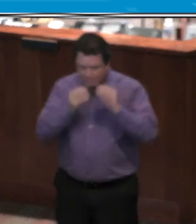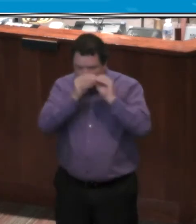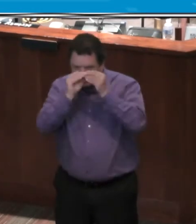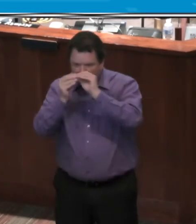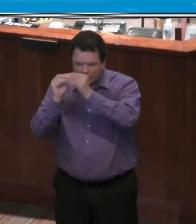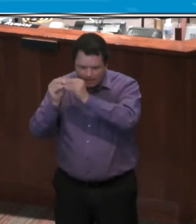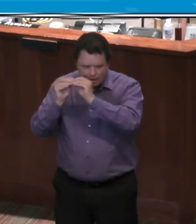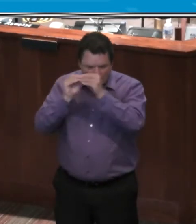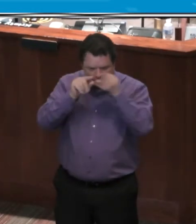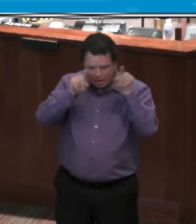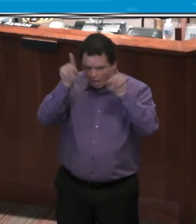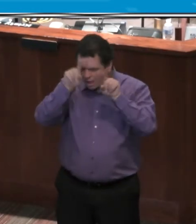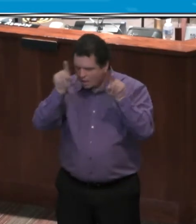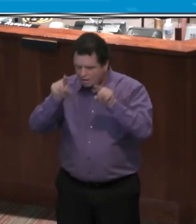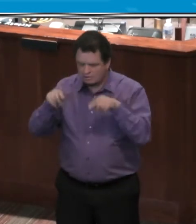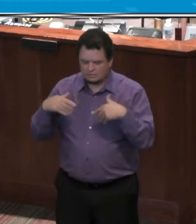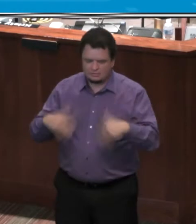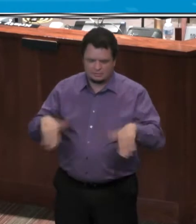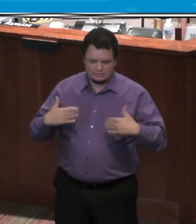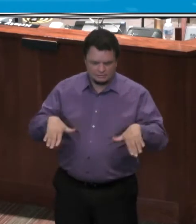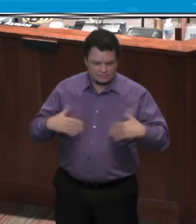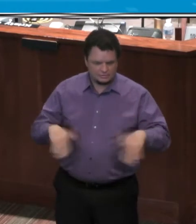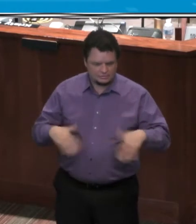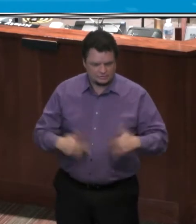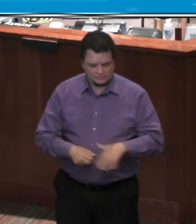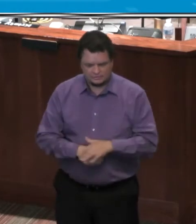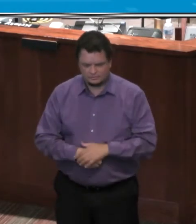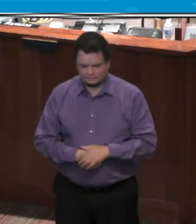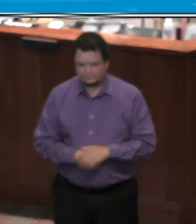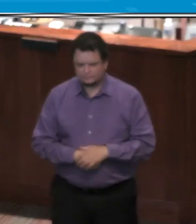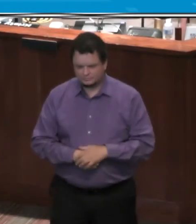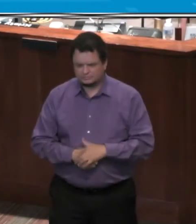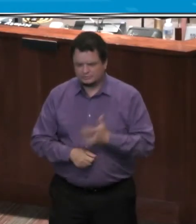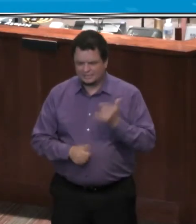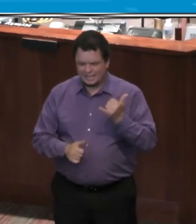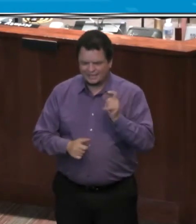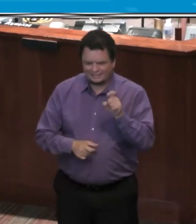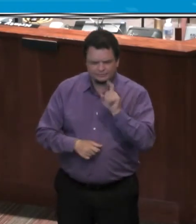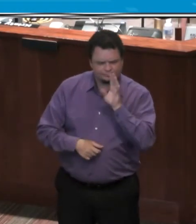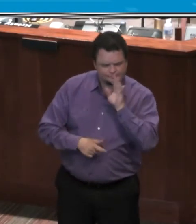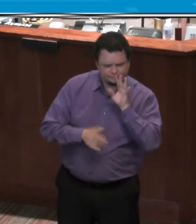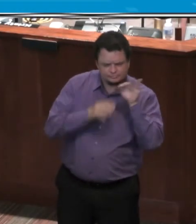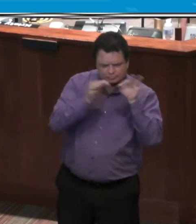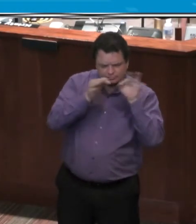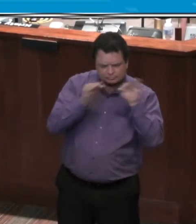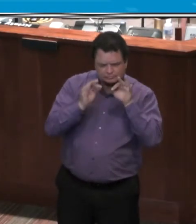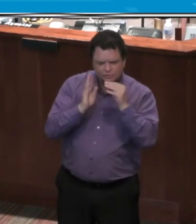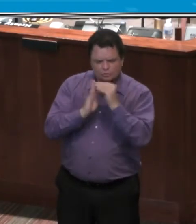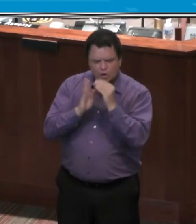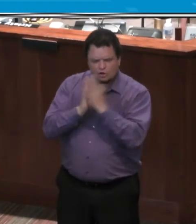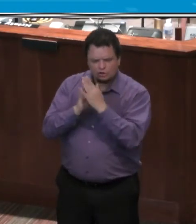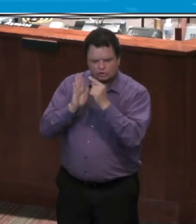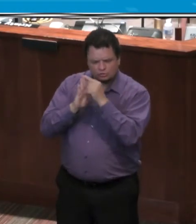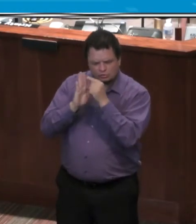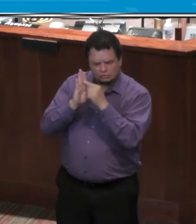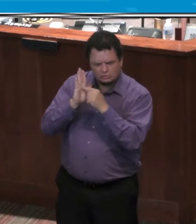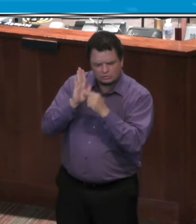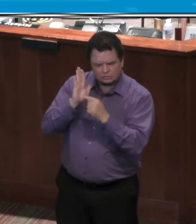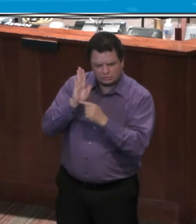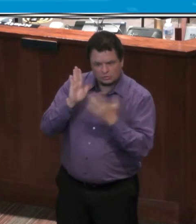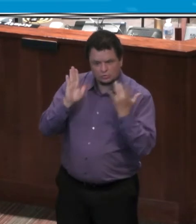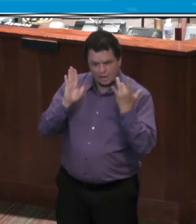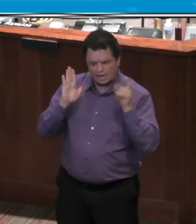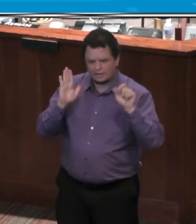every number, but that it is part of the public record and it'll be admitted. Okay, and then we can vote. All